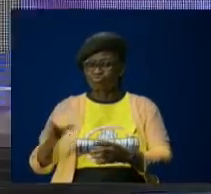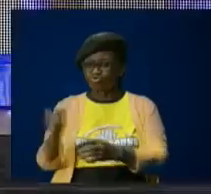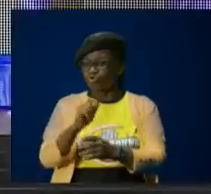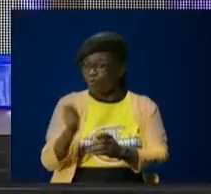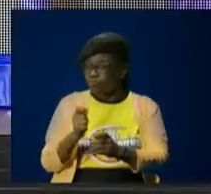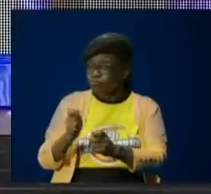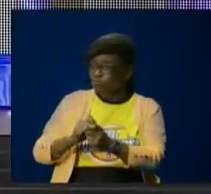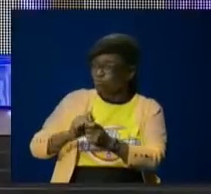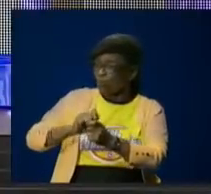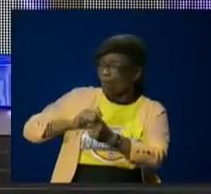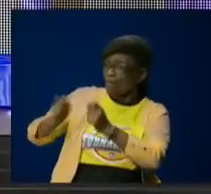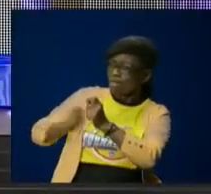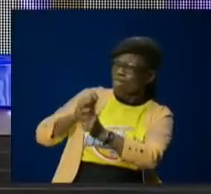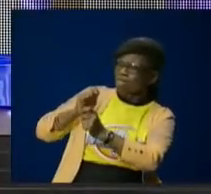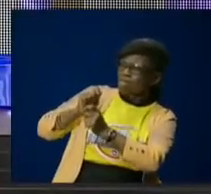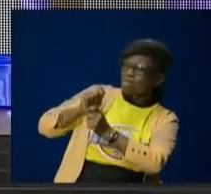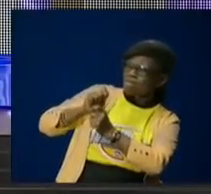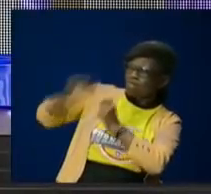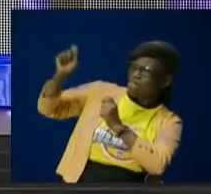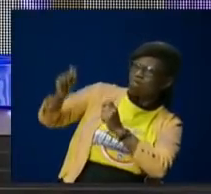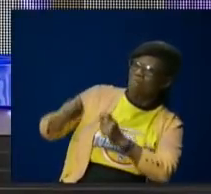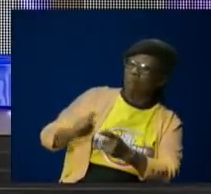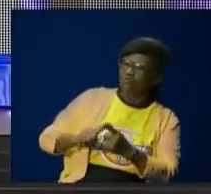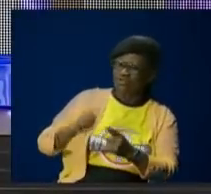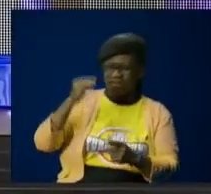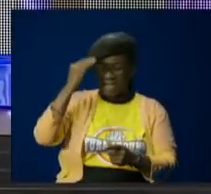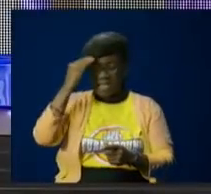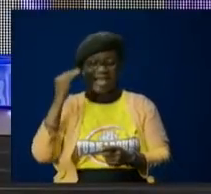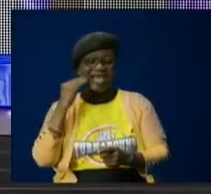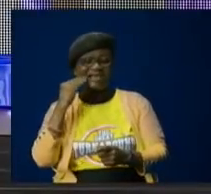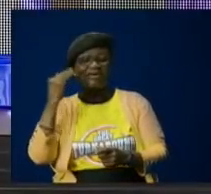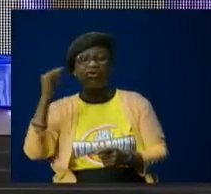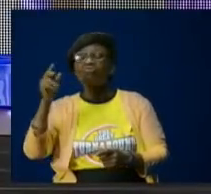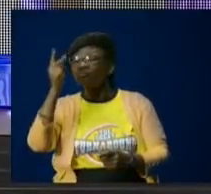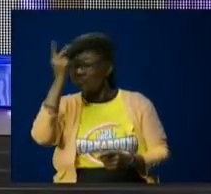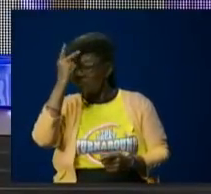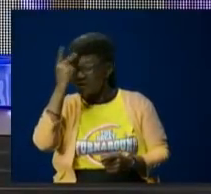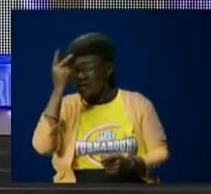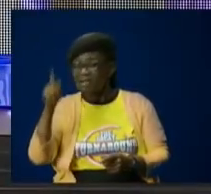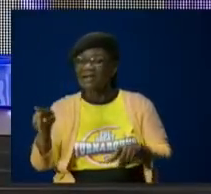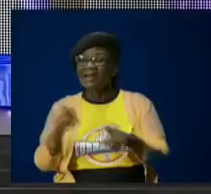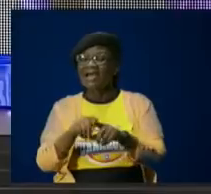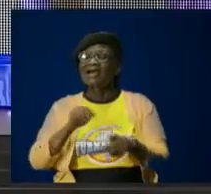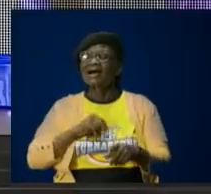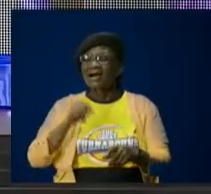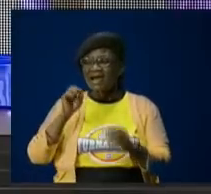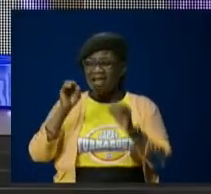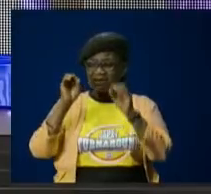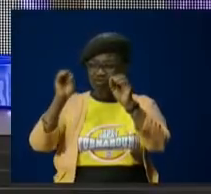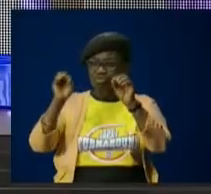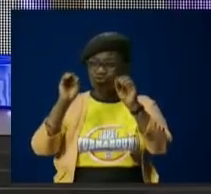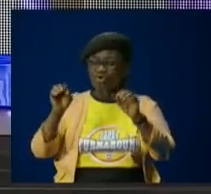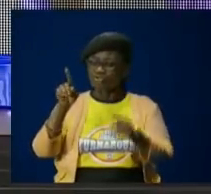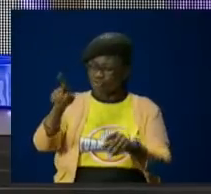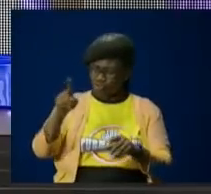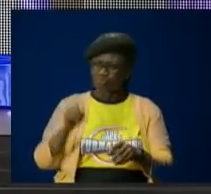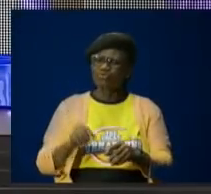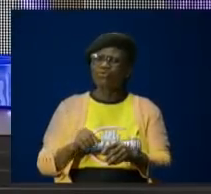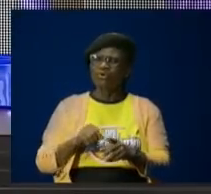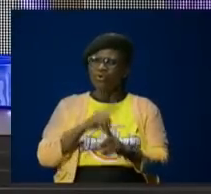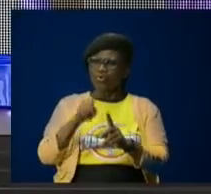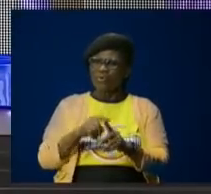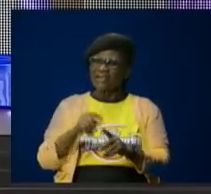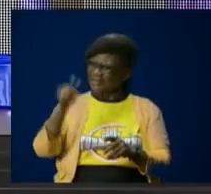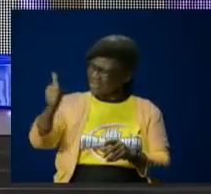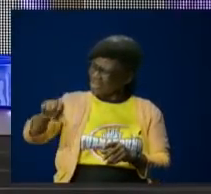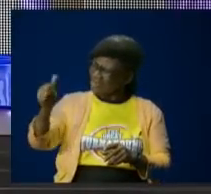Goliath. And like I've taught you in the school of disciples, if anybody sees a rock coming